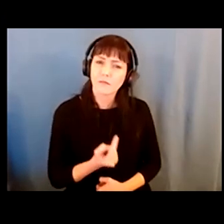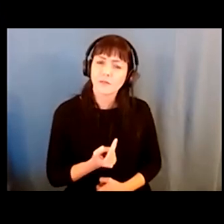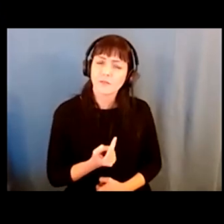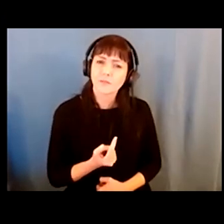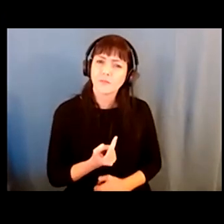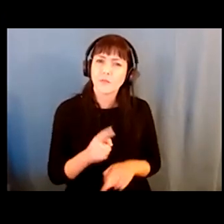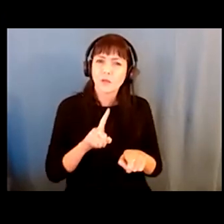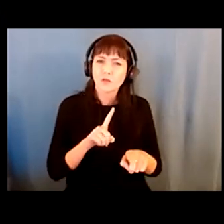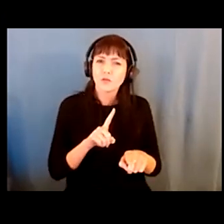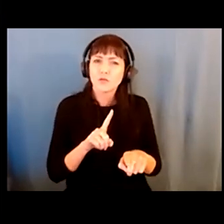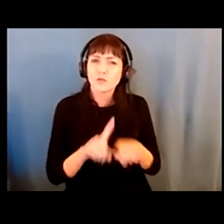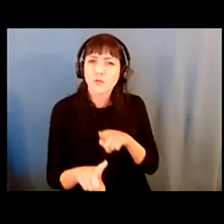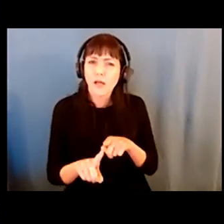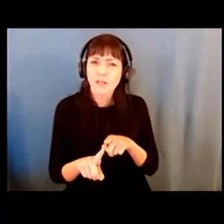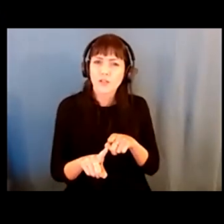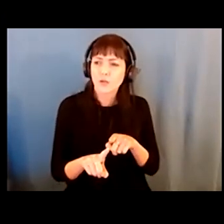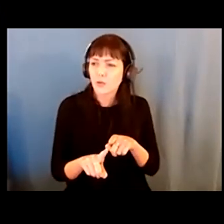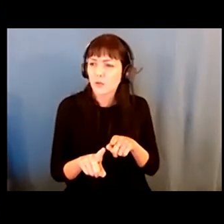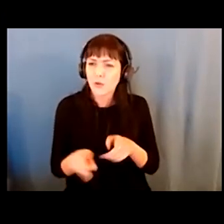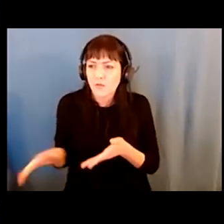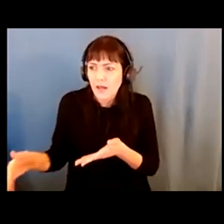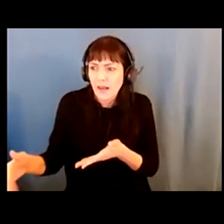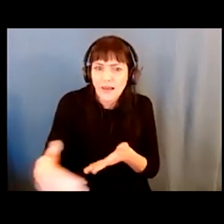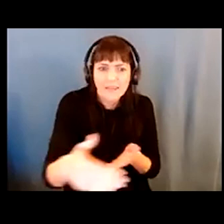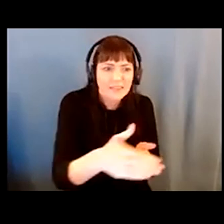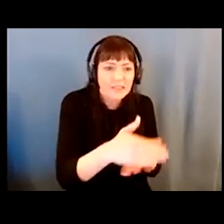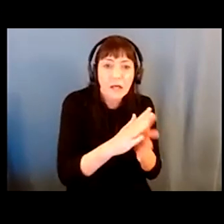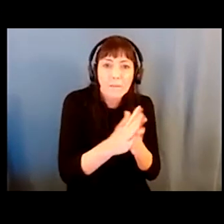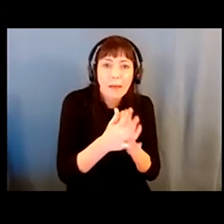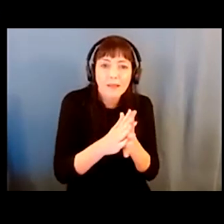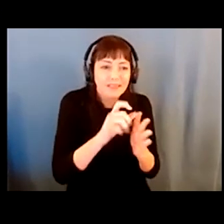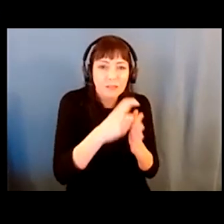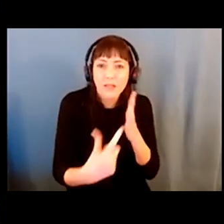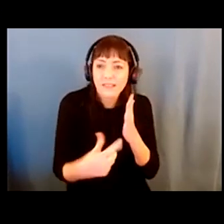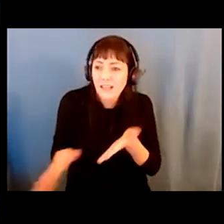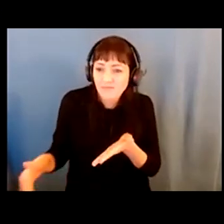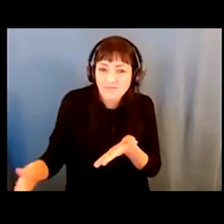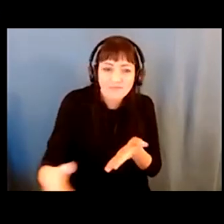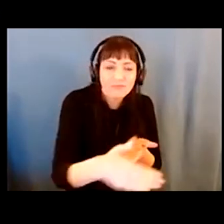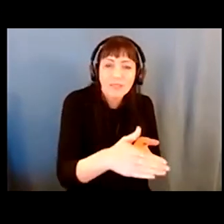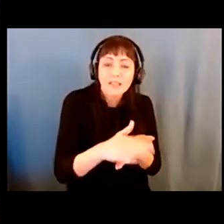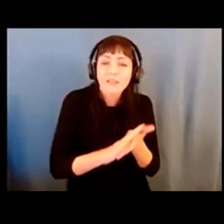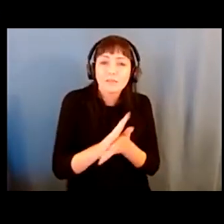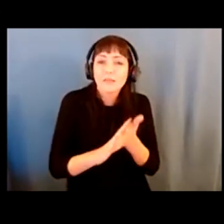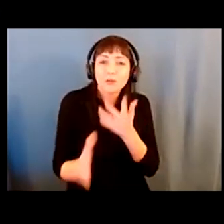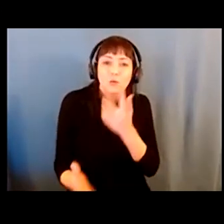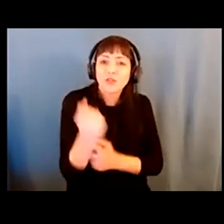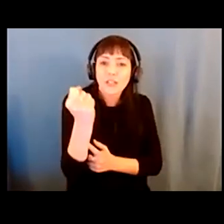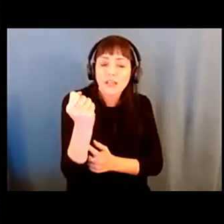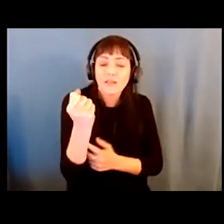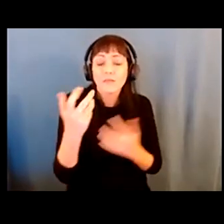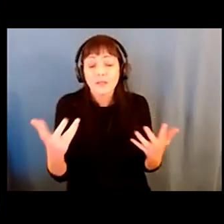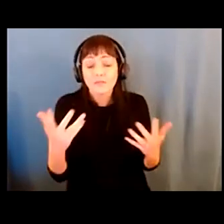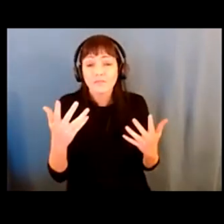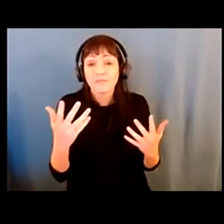a whole range of impairments in off the street doesn't necessarily get you closer to where you want to be, but maybe that's just